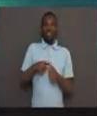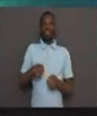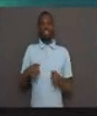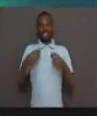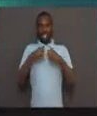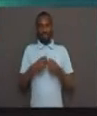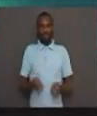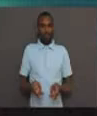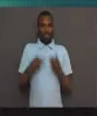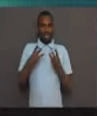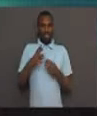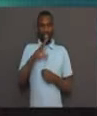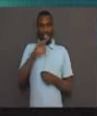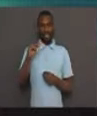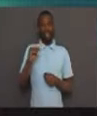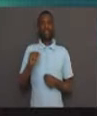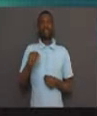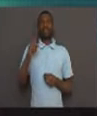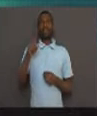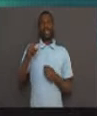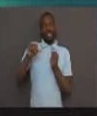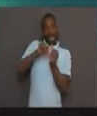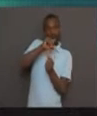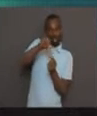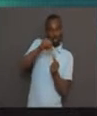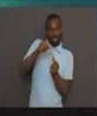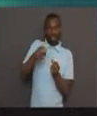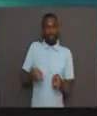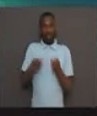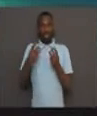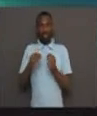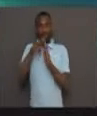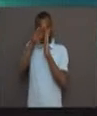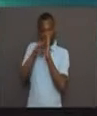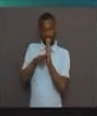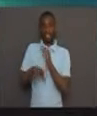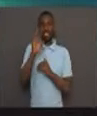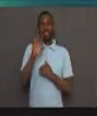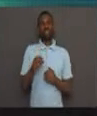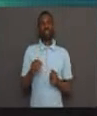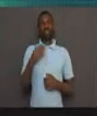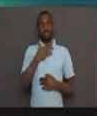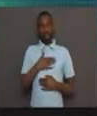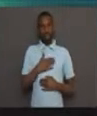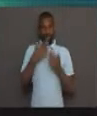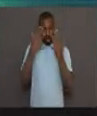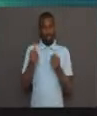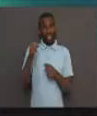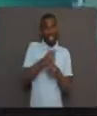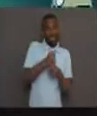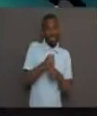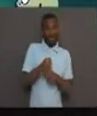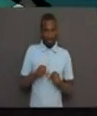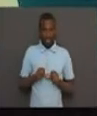this number from the atomic mass. Please go ahead with the activity.